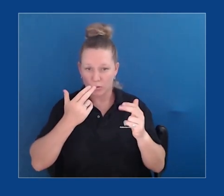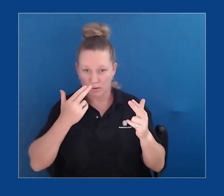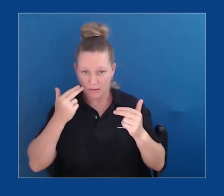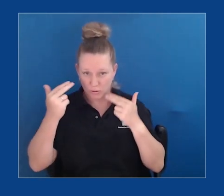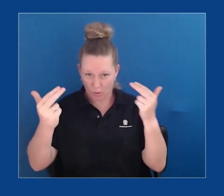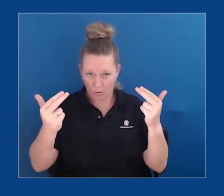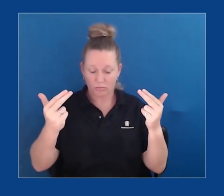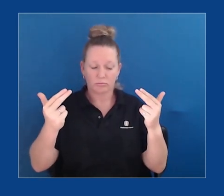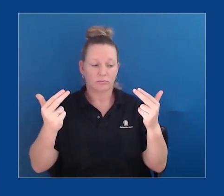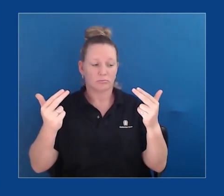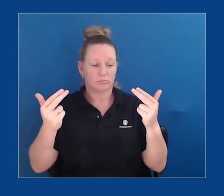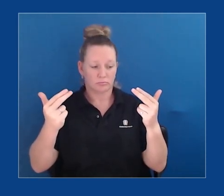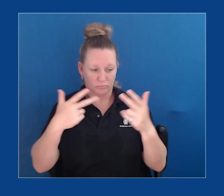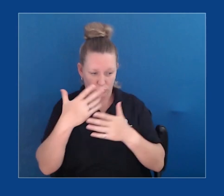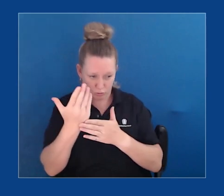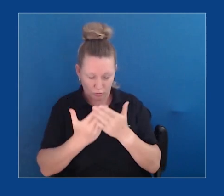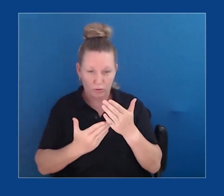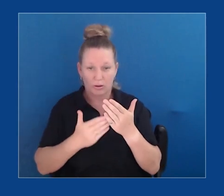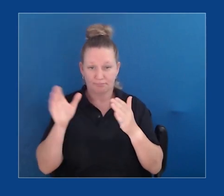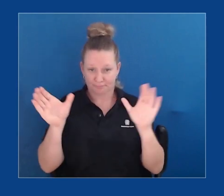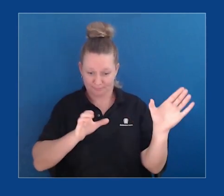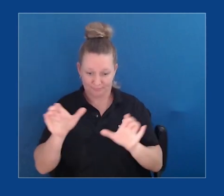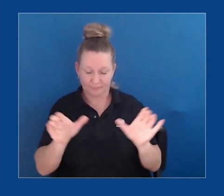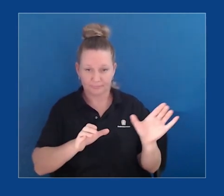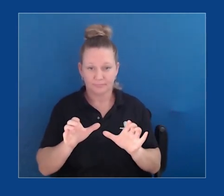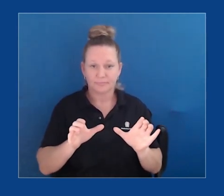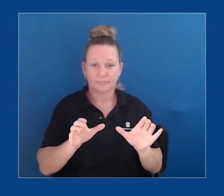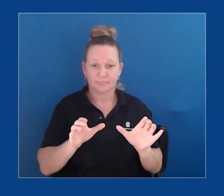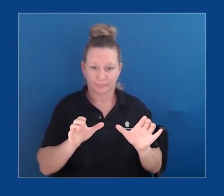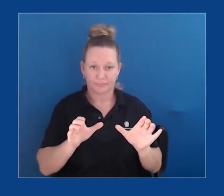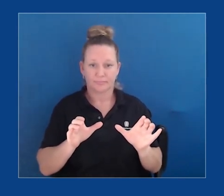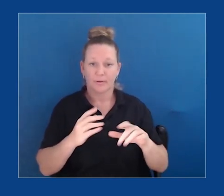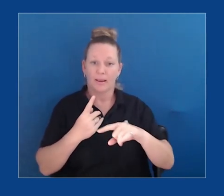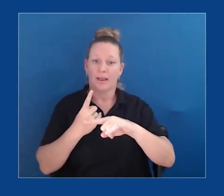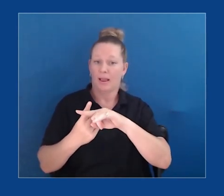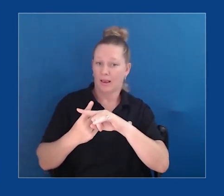story, as well as a art picture